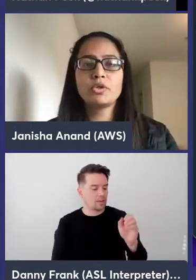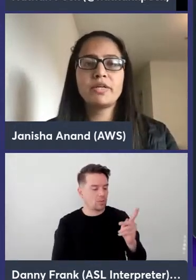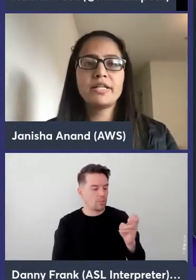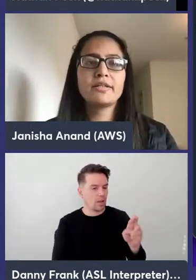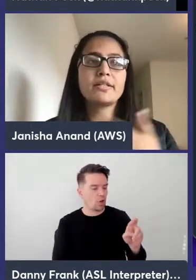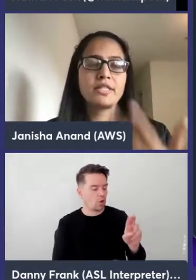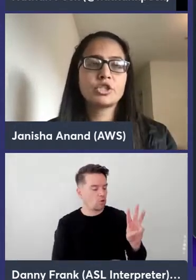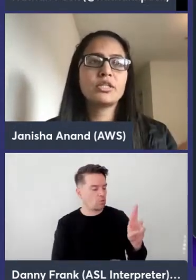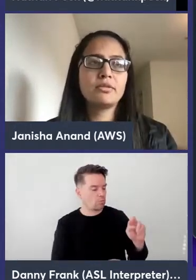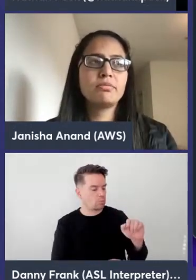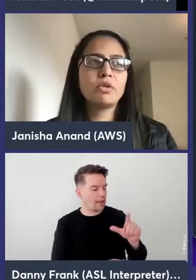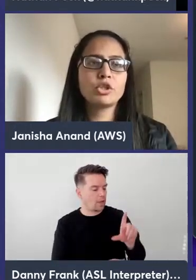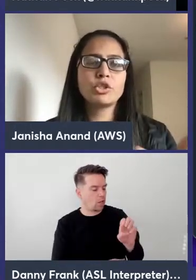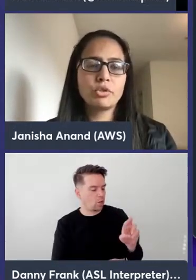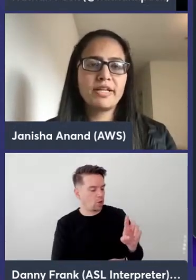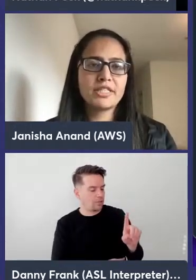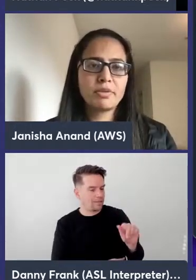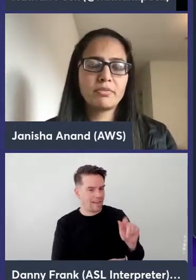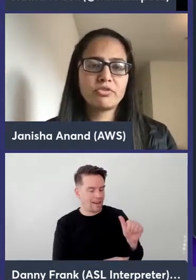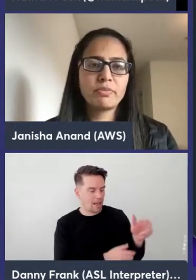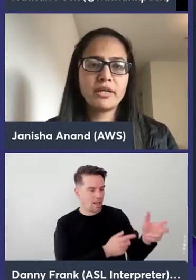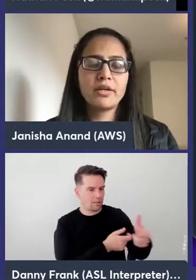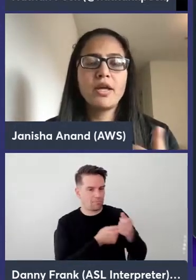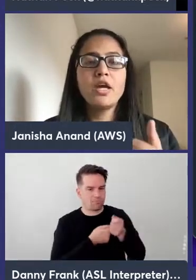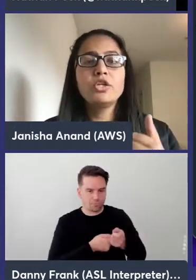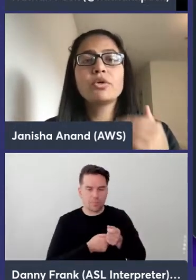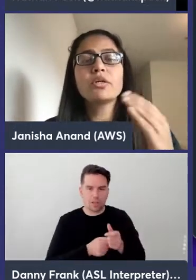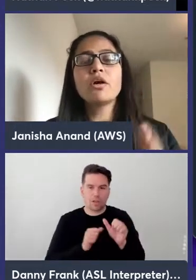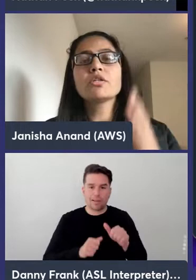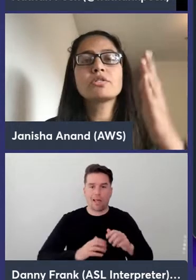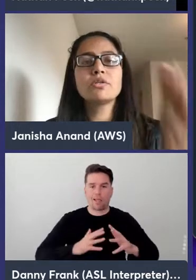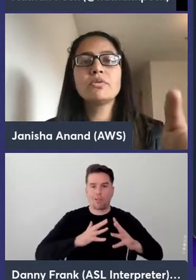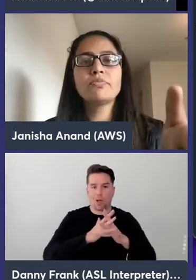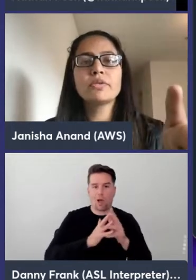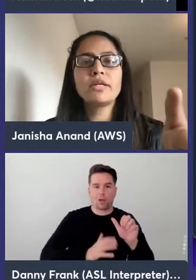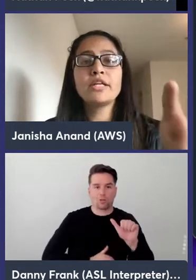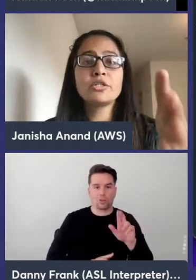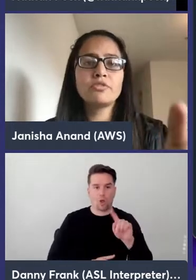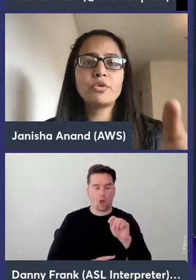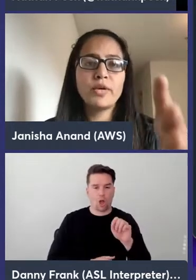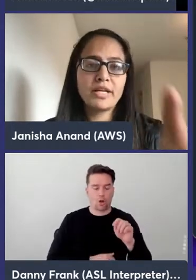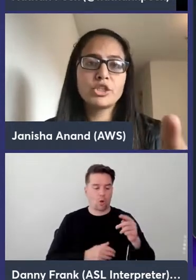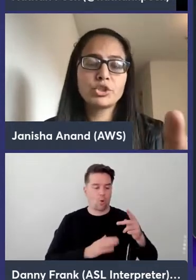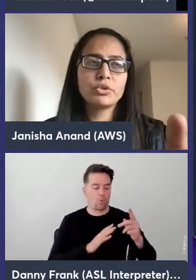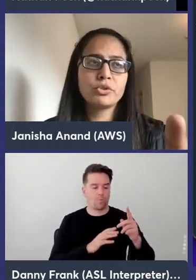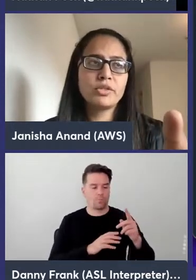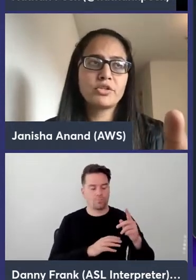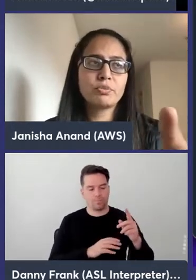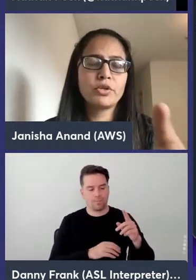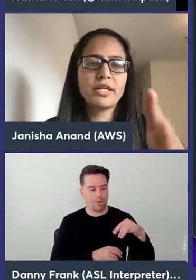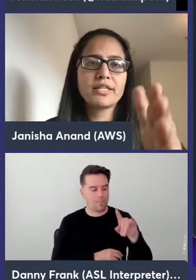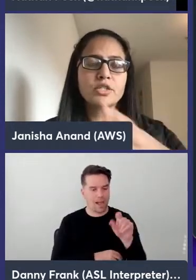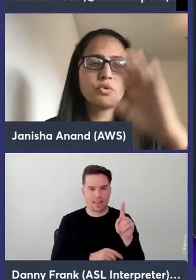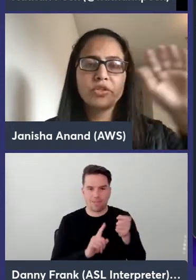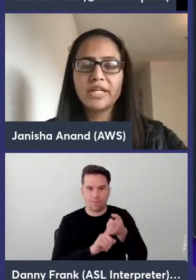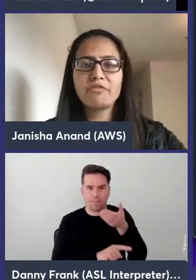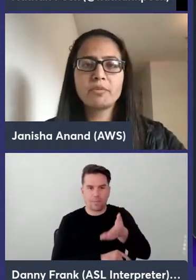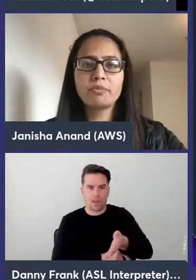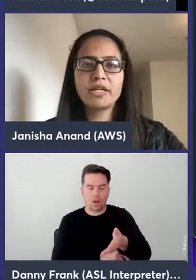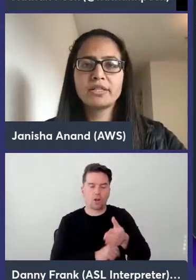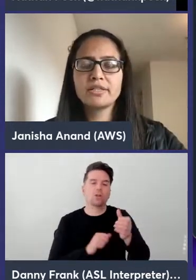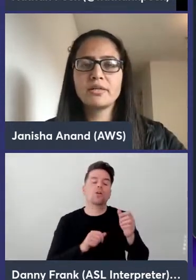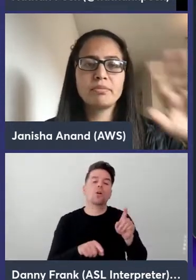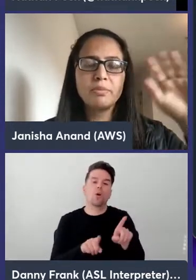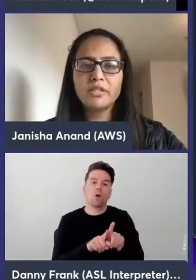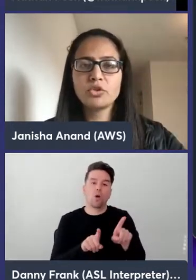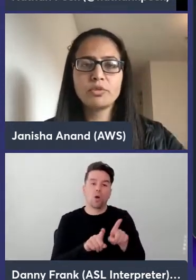into Autopilot and essentially launch an Autopilot experiment from there. You can also enter from where I showed you the entry point, as in you already have a